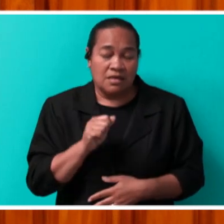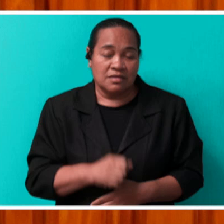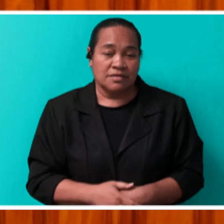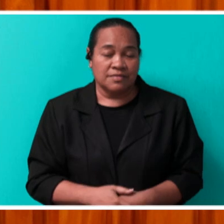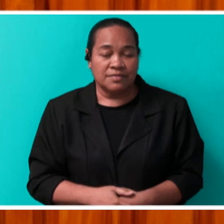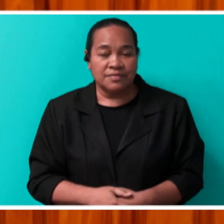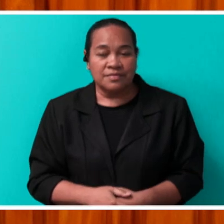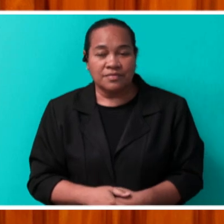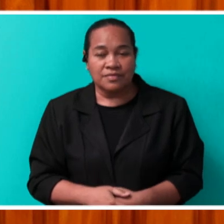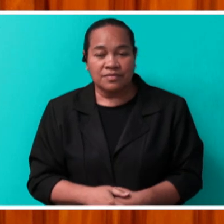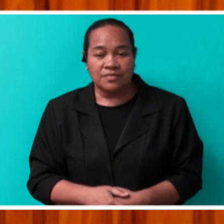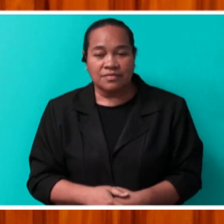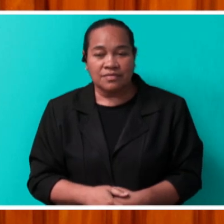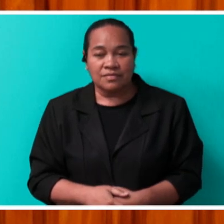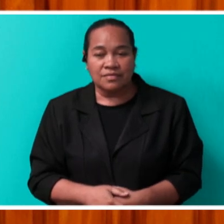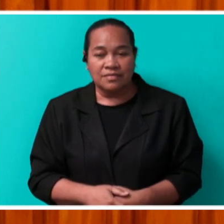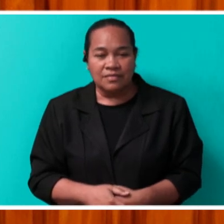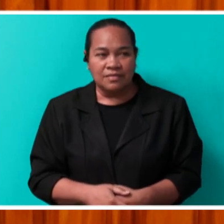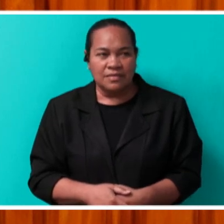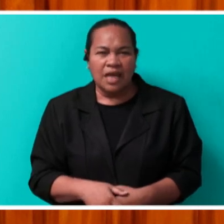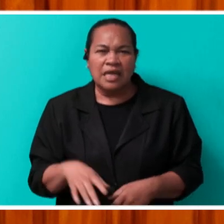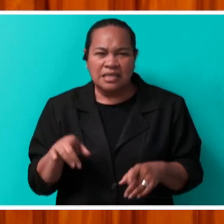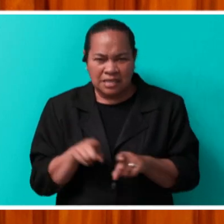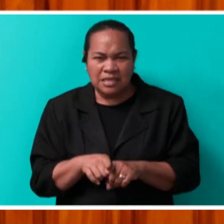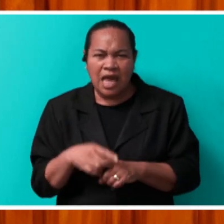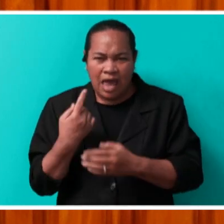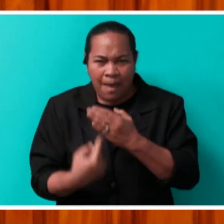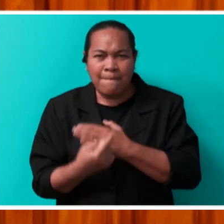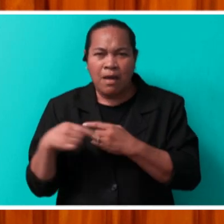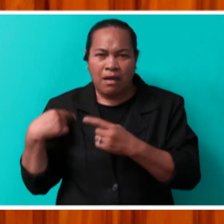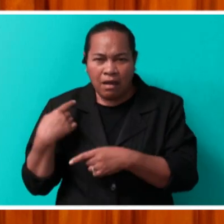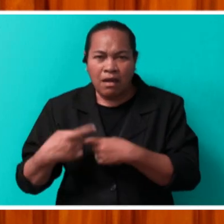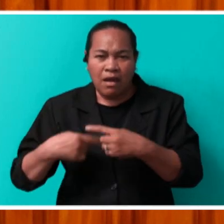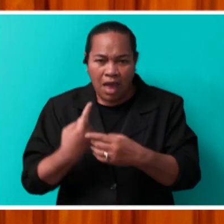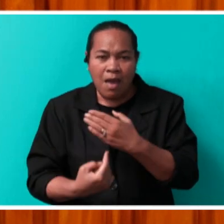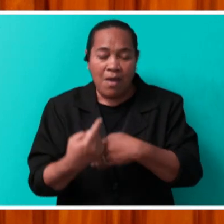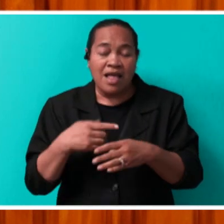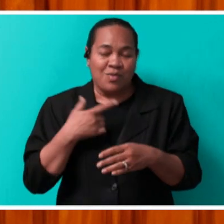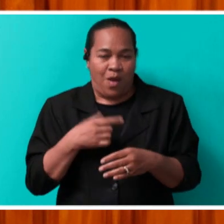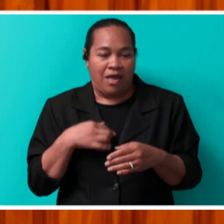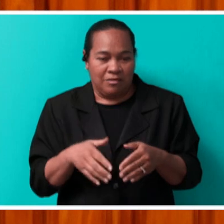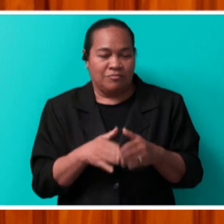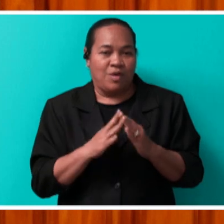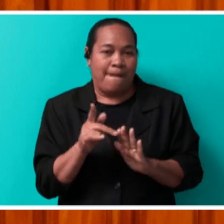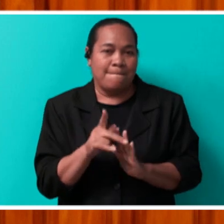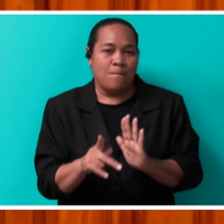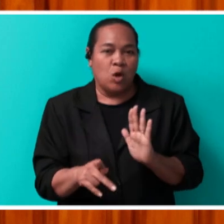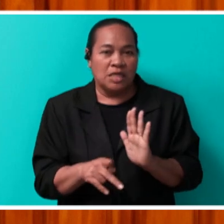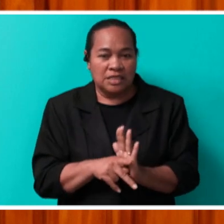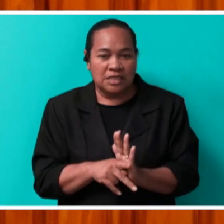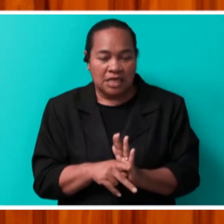of these sequence of events, the policy that we are doing will have to take